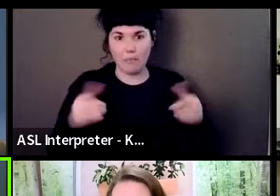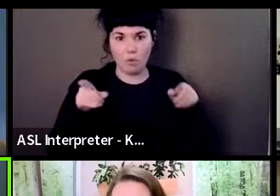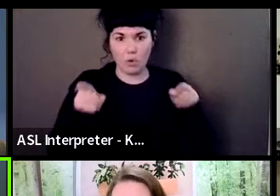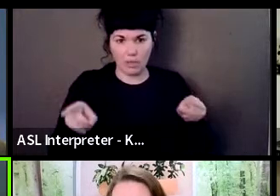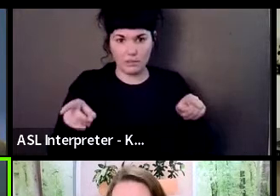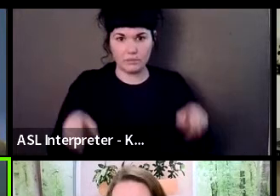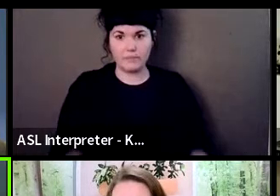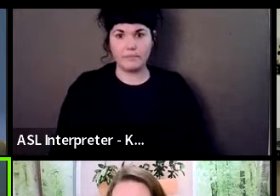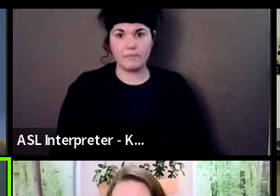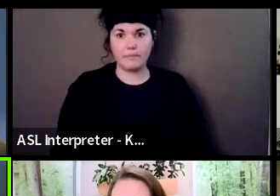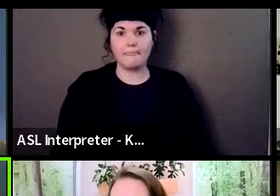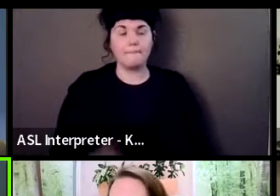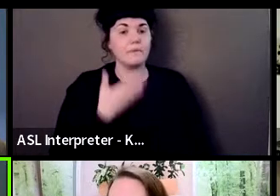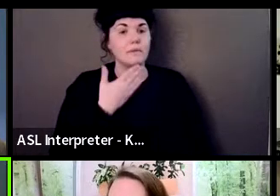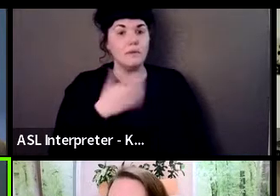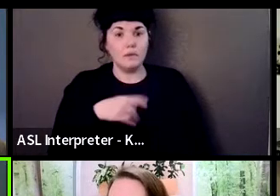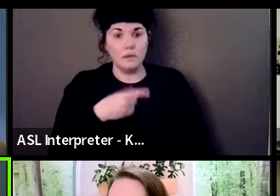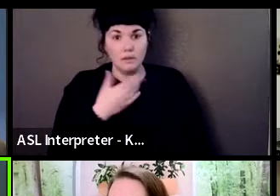Commissioner Zutello.